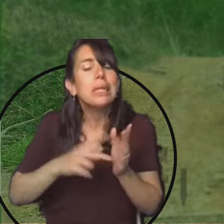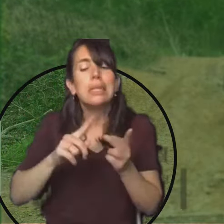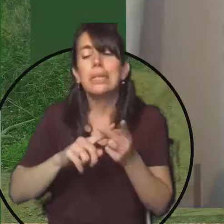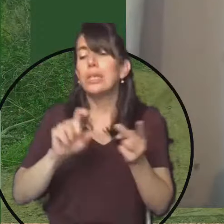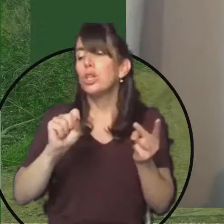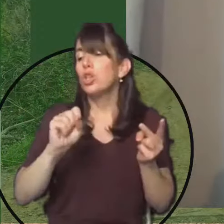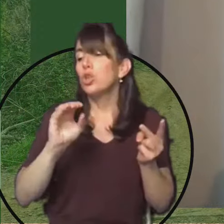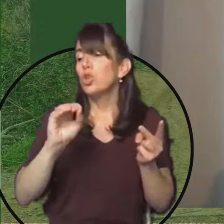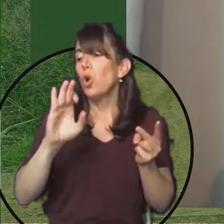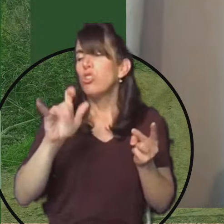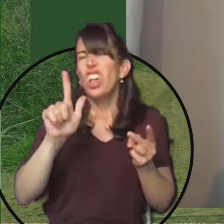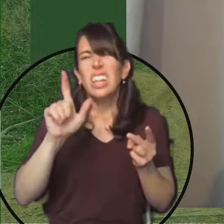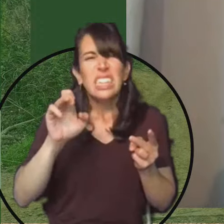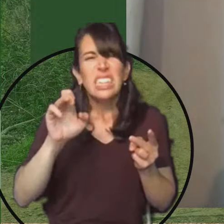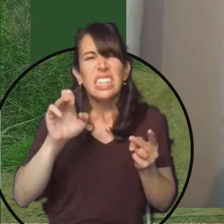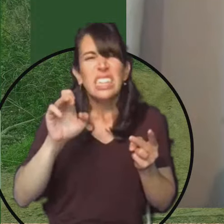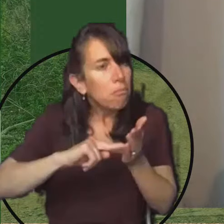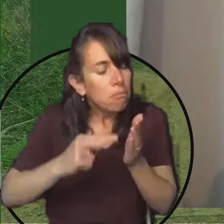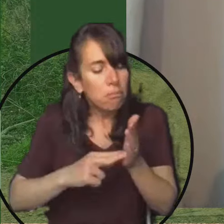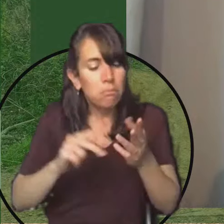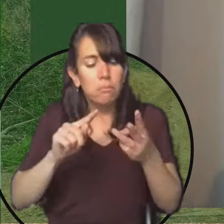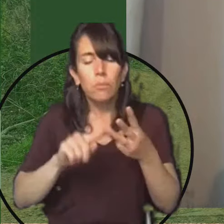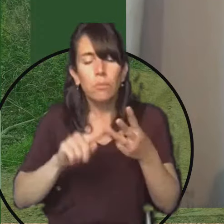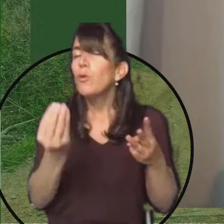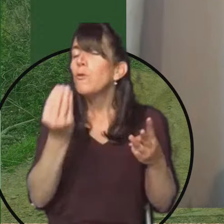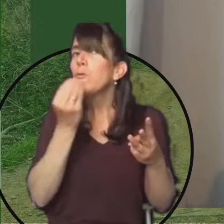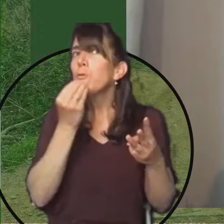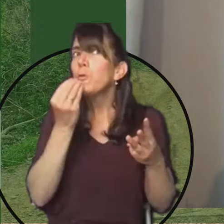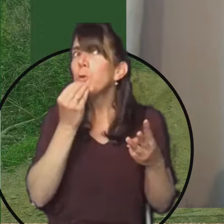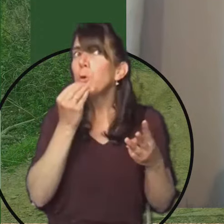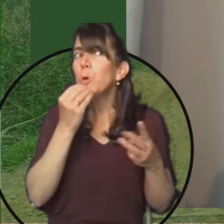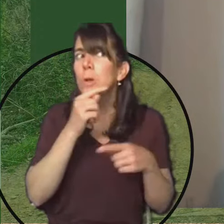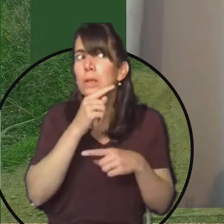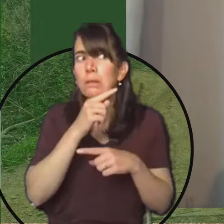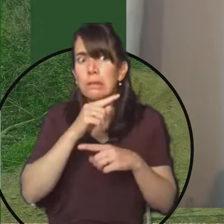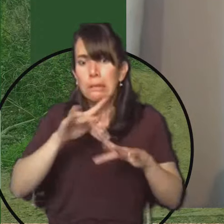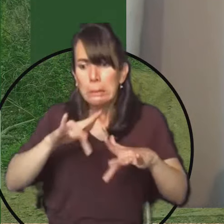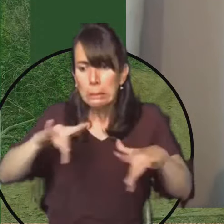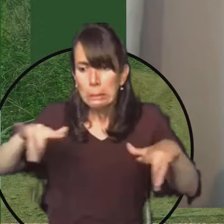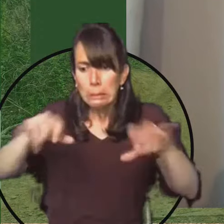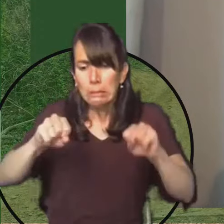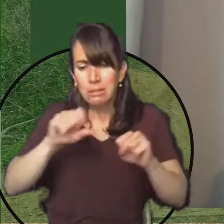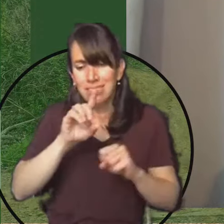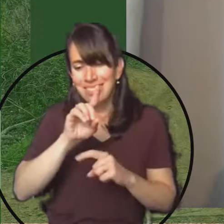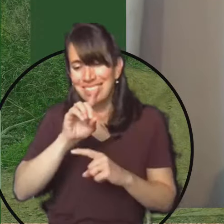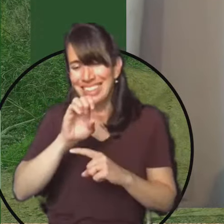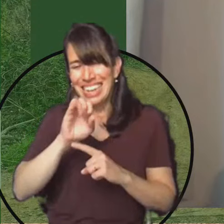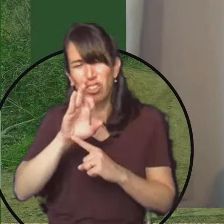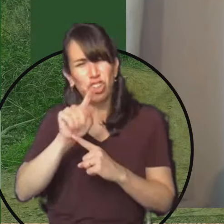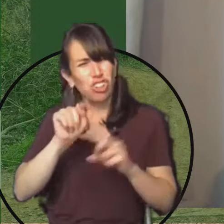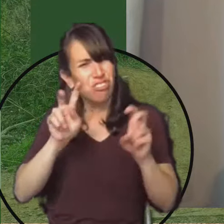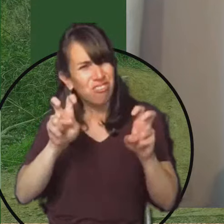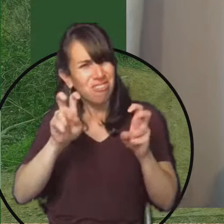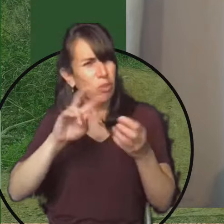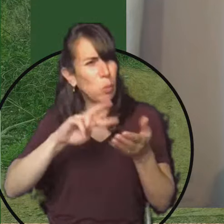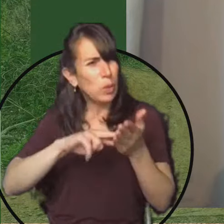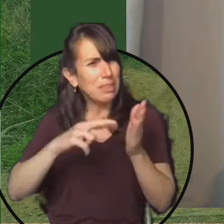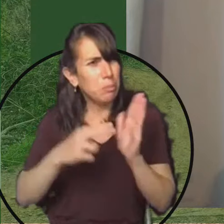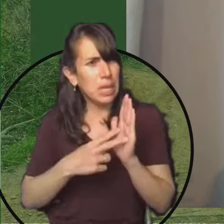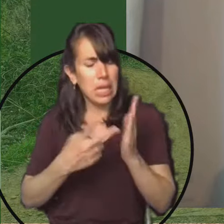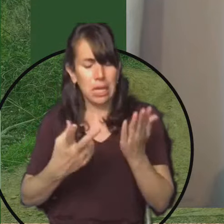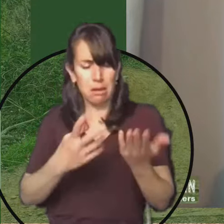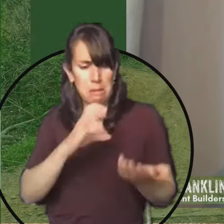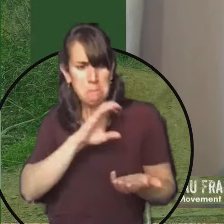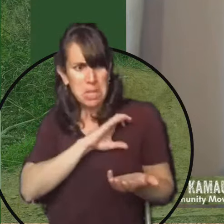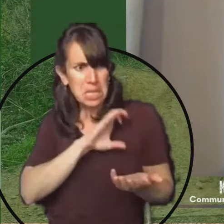police violence, how does police violence contribute to gentrification. So we really try to hit hard on issues that we think are important for folks. Those